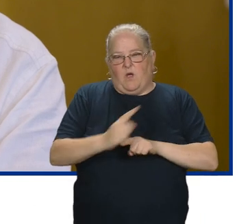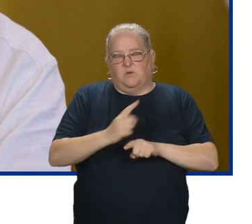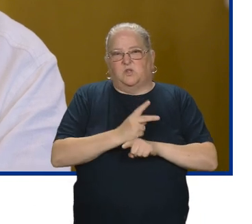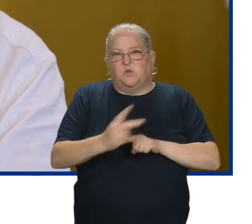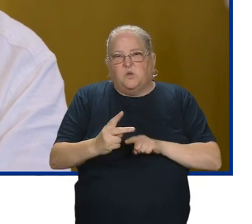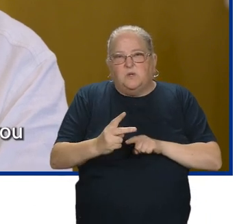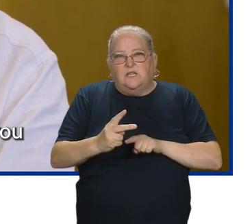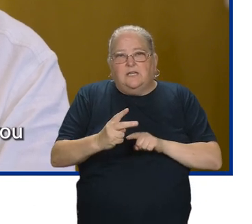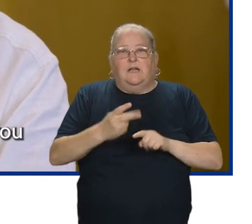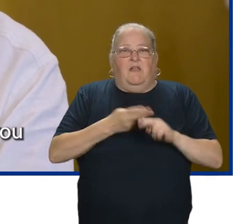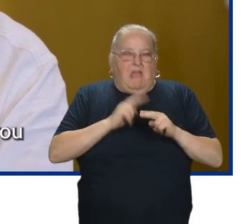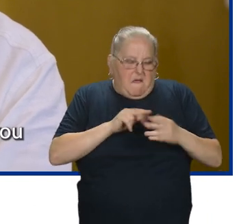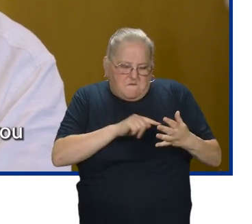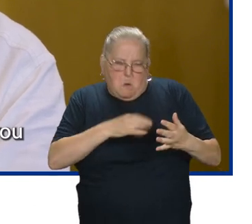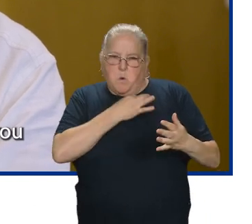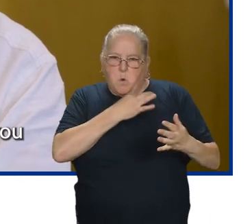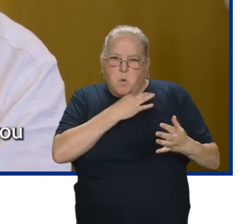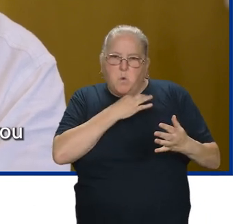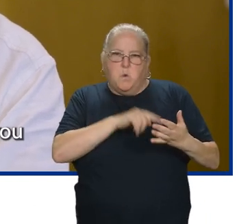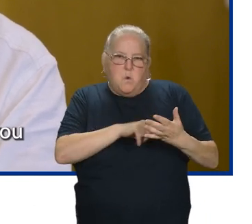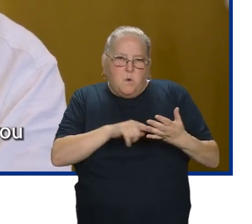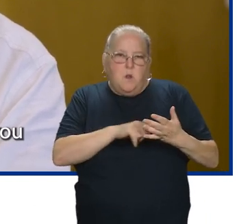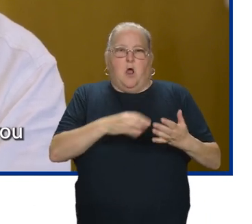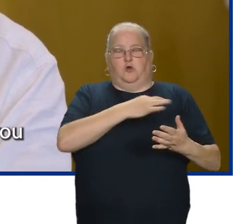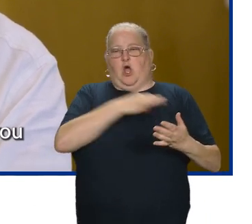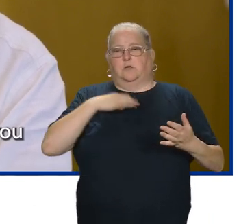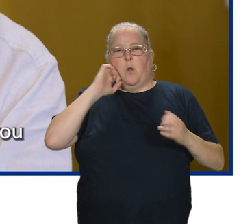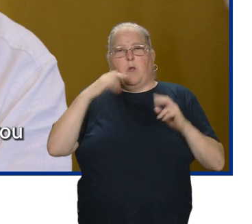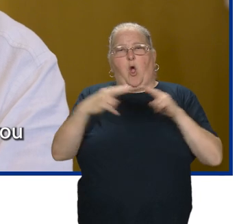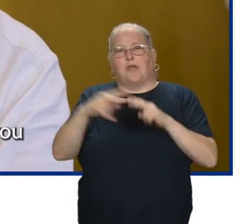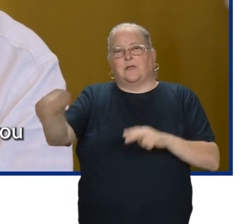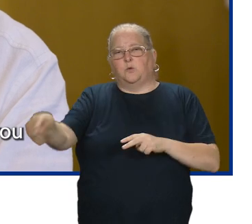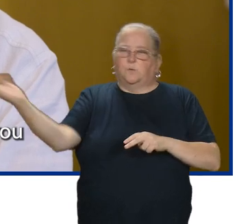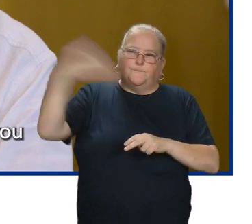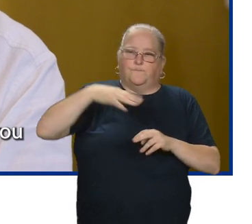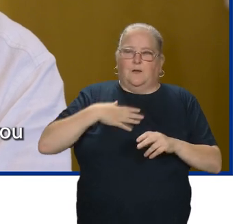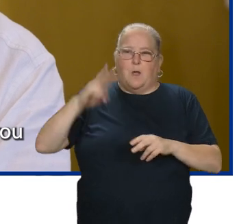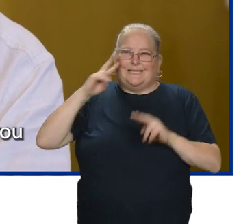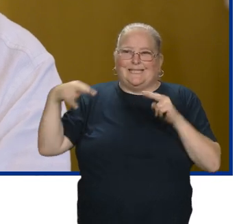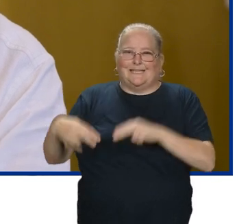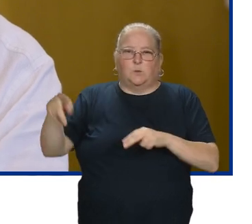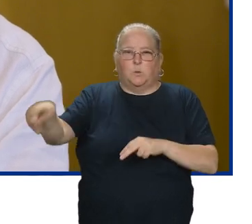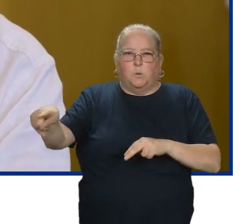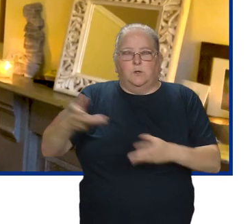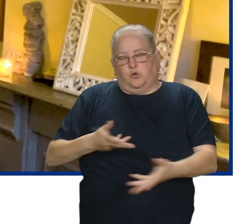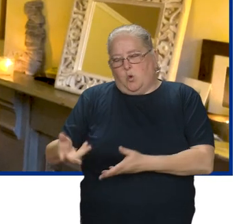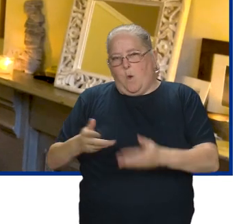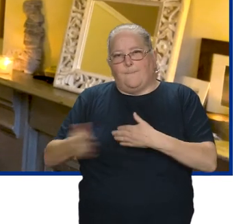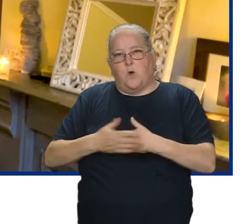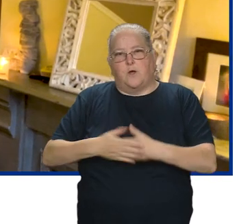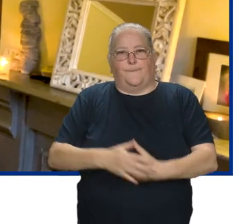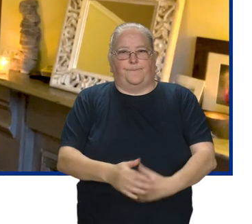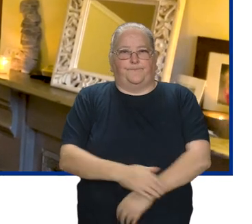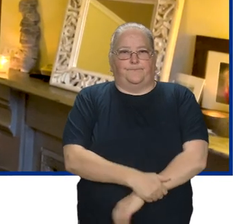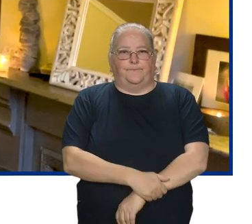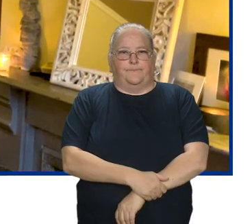with you. If there are concerns, we will contact you to discuss the results further. And can I